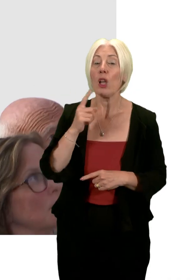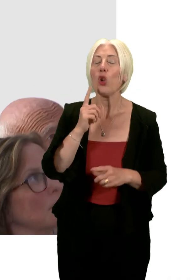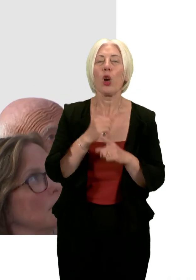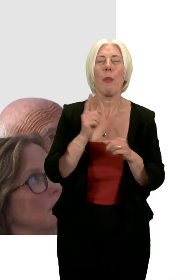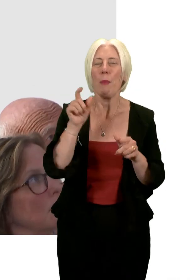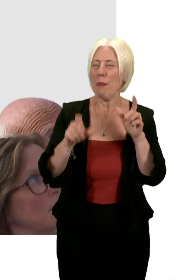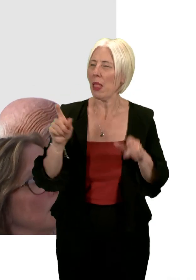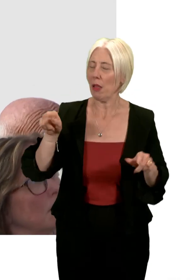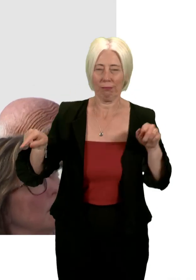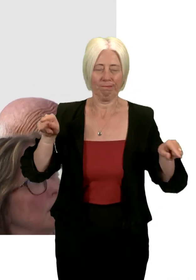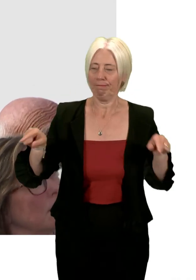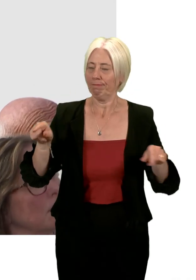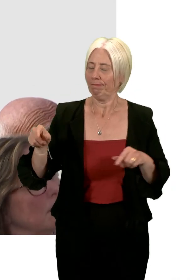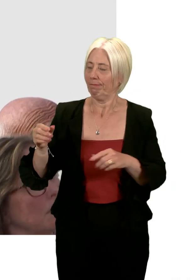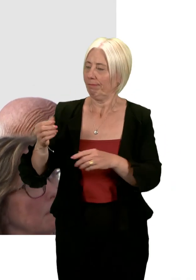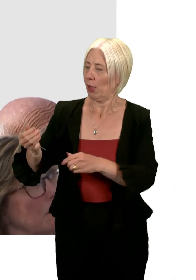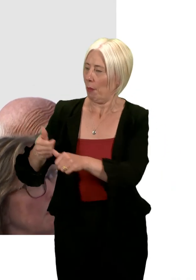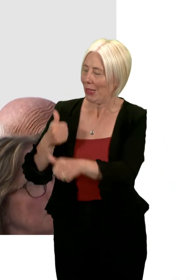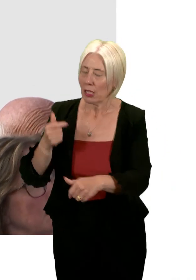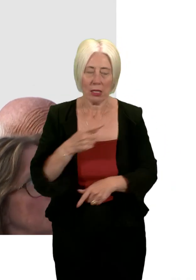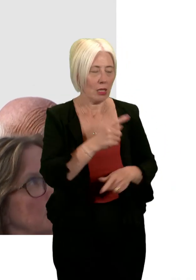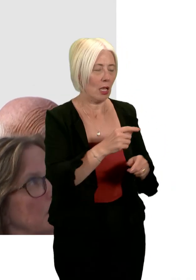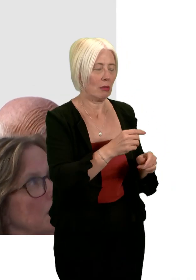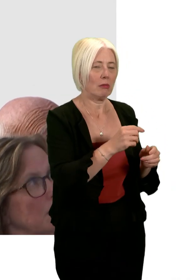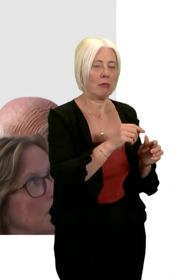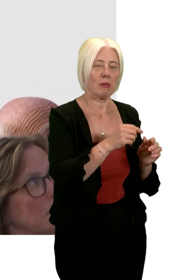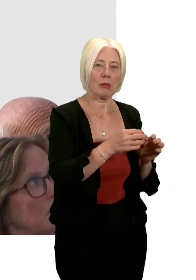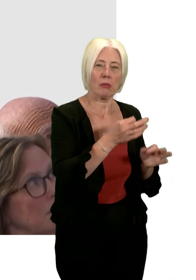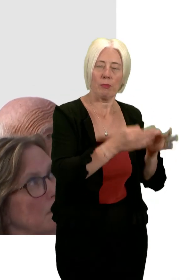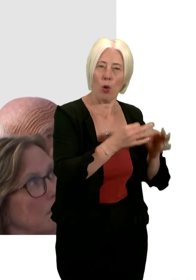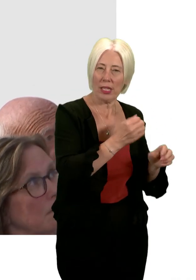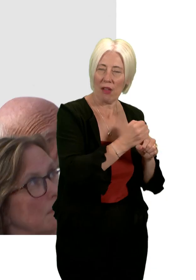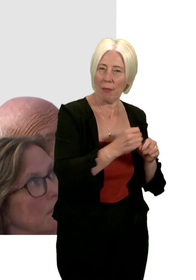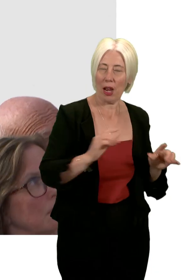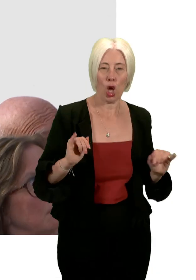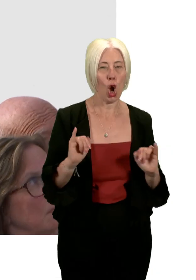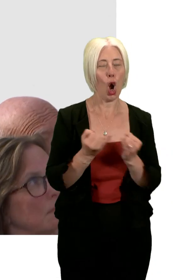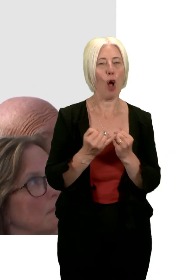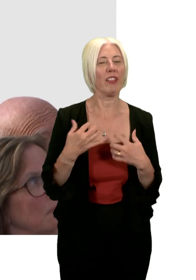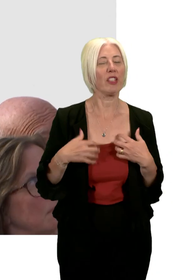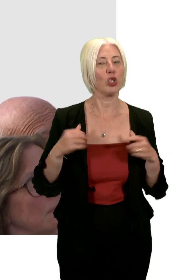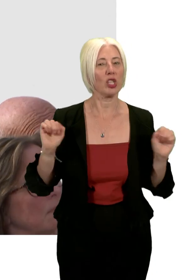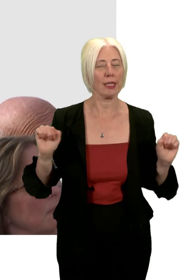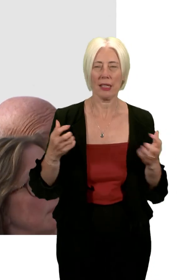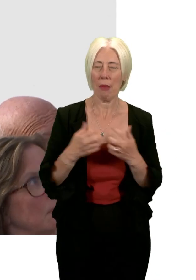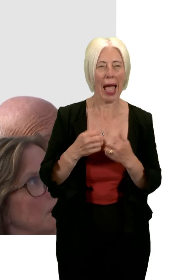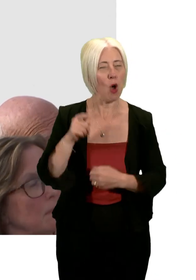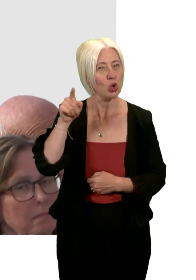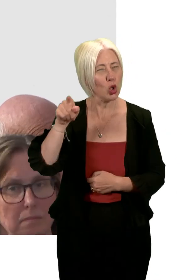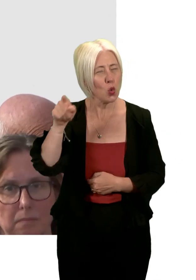interest, and this is really a question for Professor Johnson. How do you and your colleagues in the Rowett and Aberdeen Uni